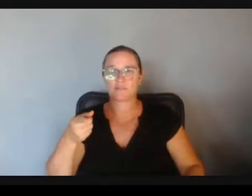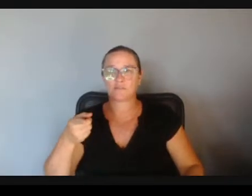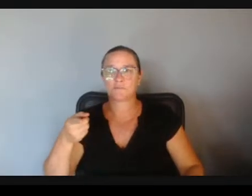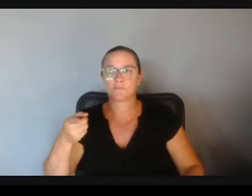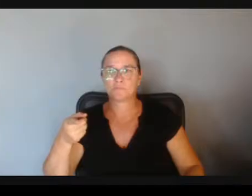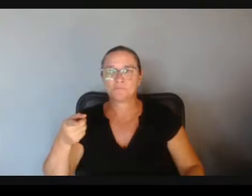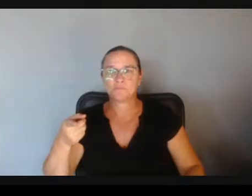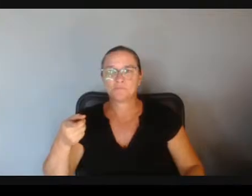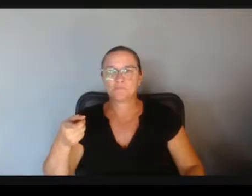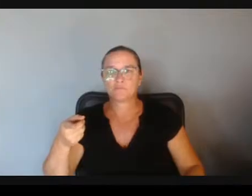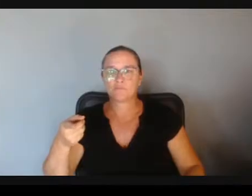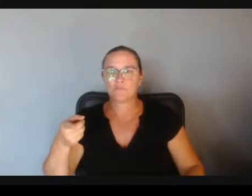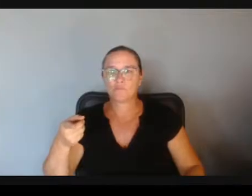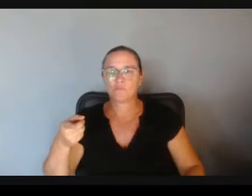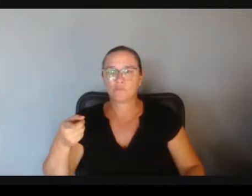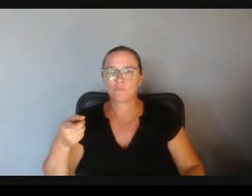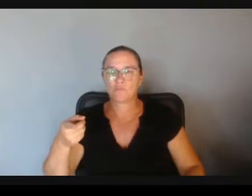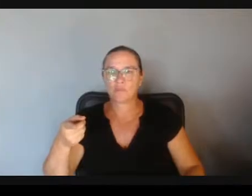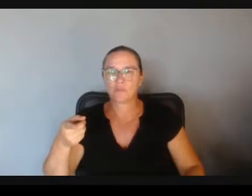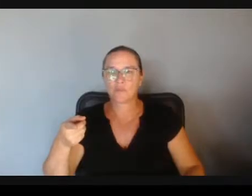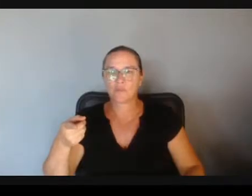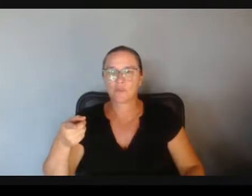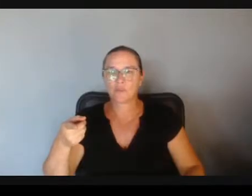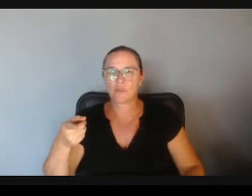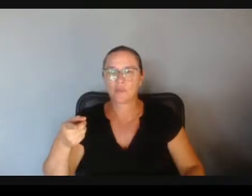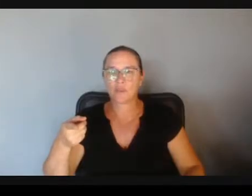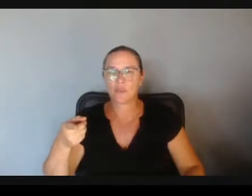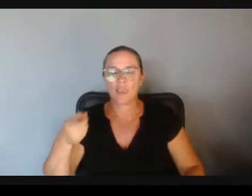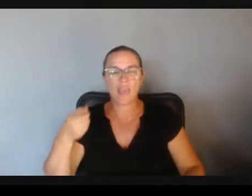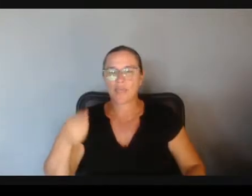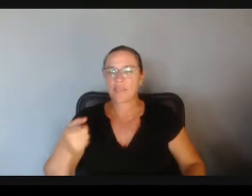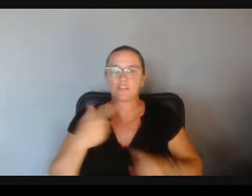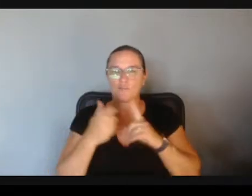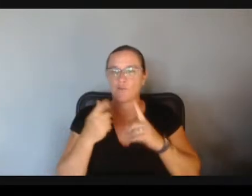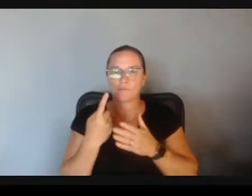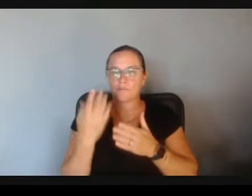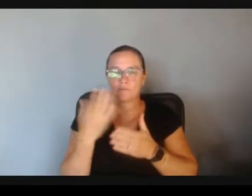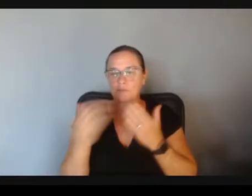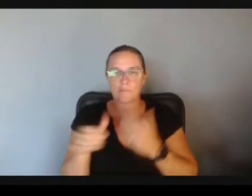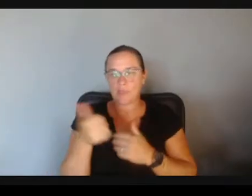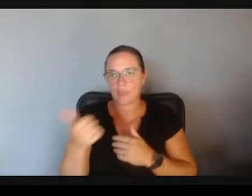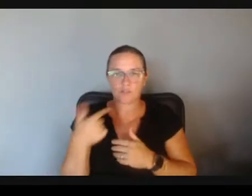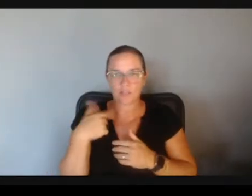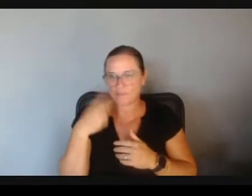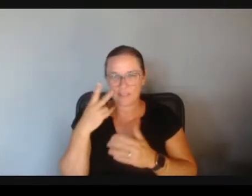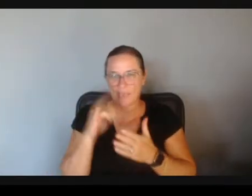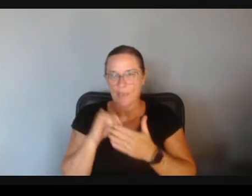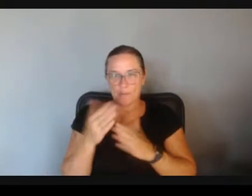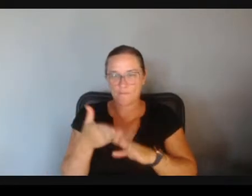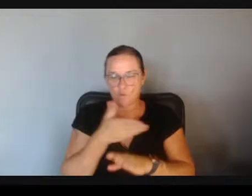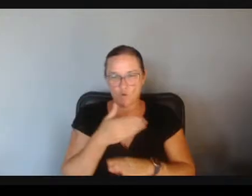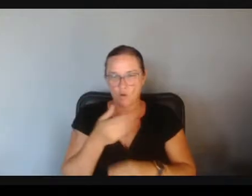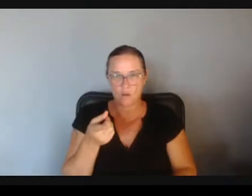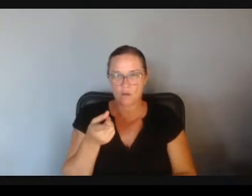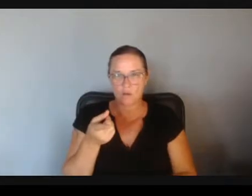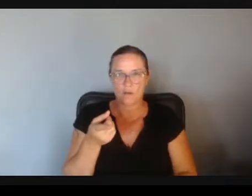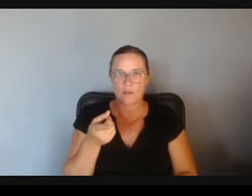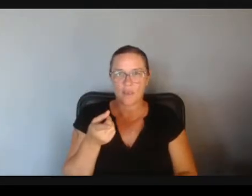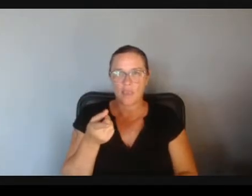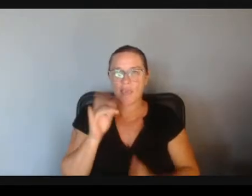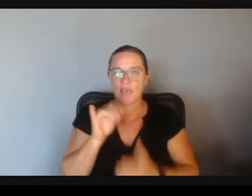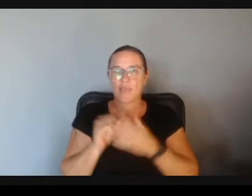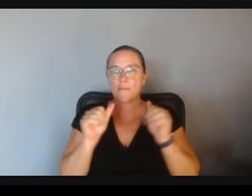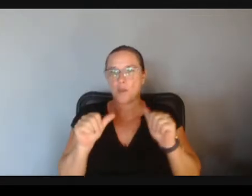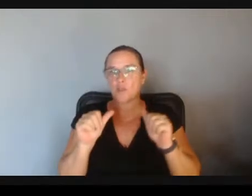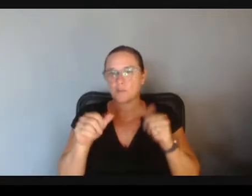And then this is also just a repurposed footage from something else entirely. Like I've seen that footage before. Yeah, that is possibly could have